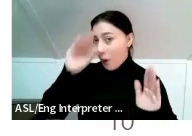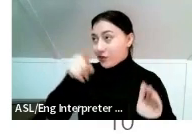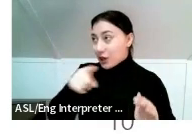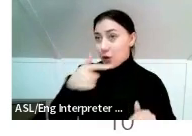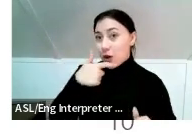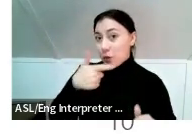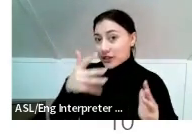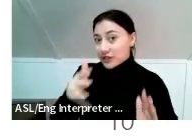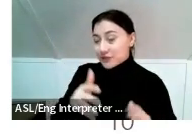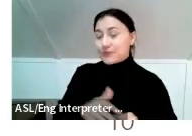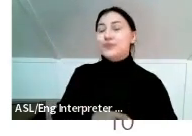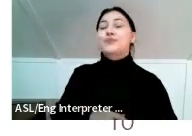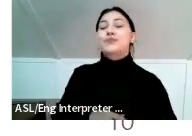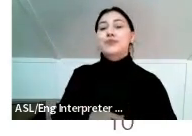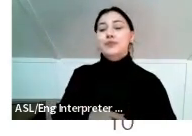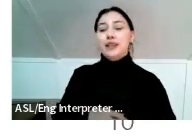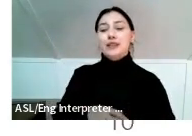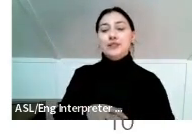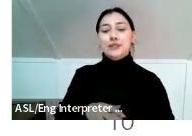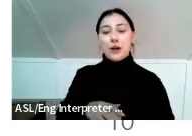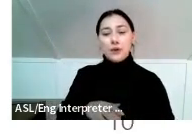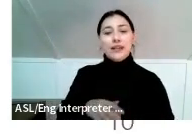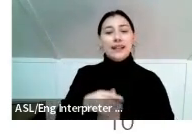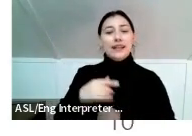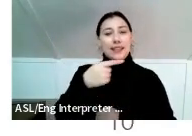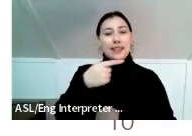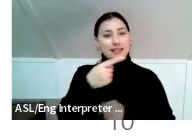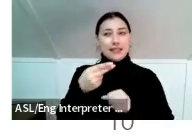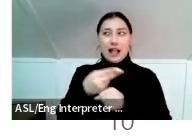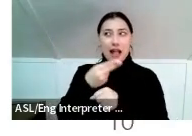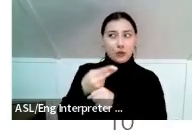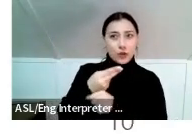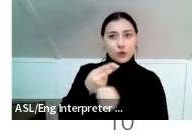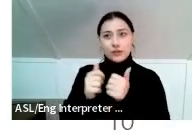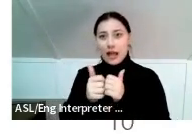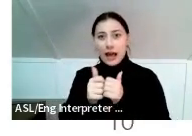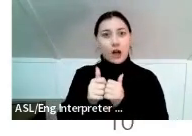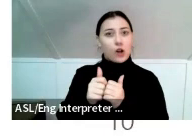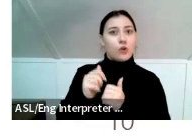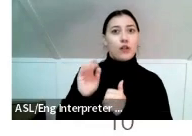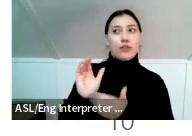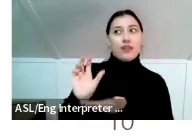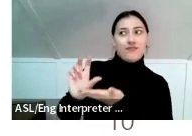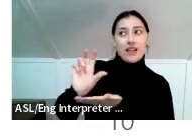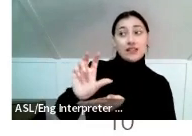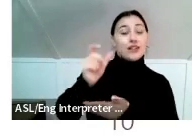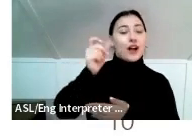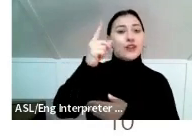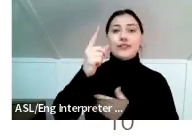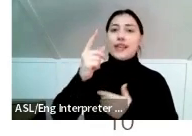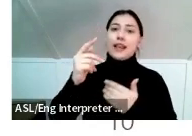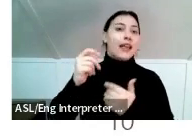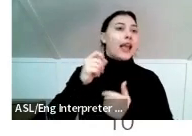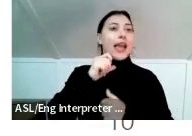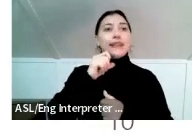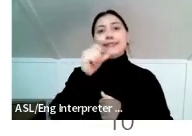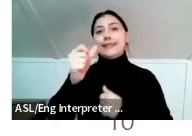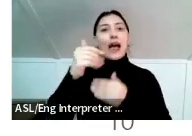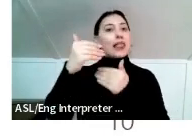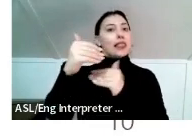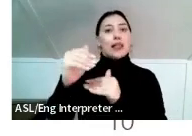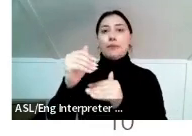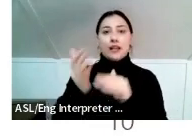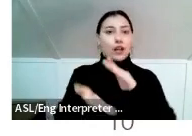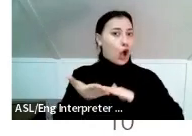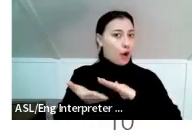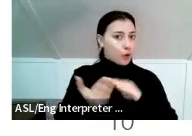grant amounts and use of funds, because this is always one of the questions we get. This is unrestricted operating support. That means that your